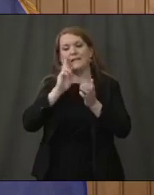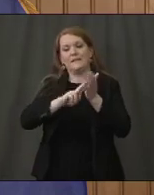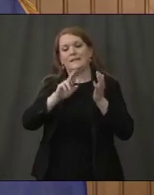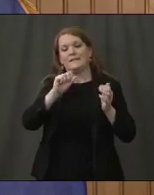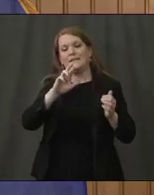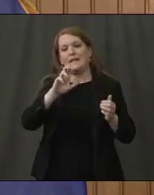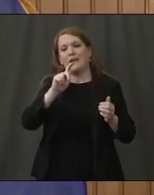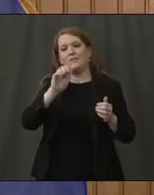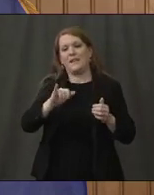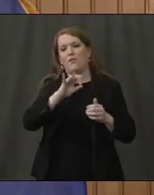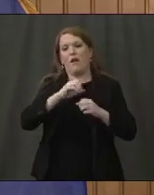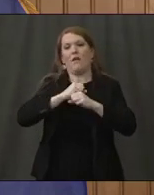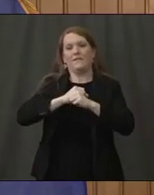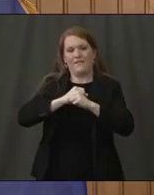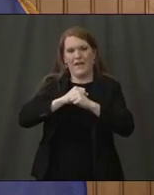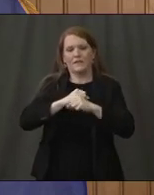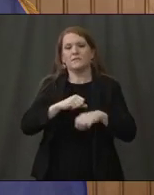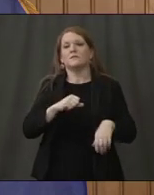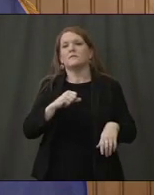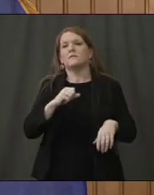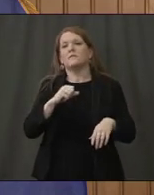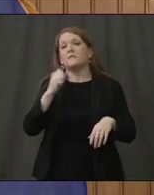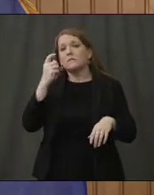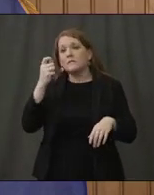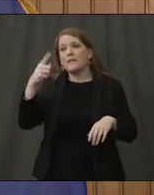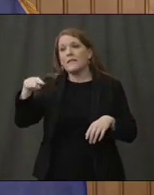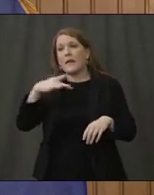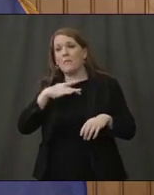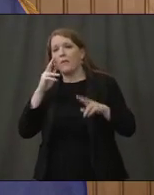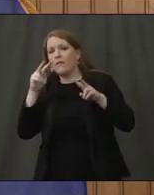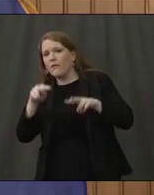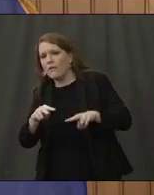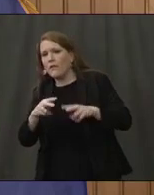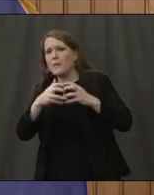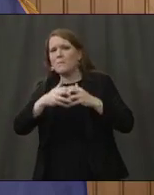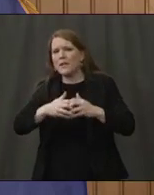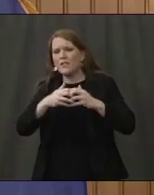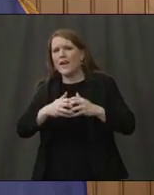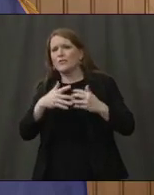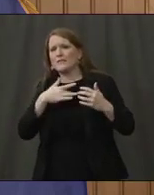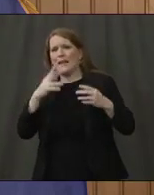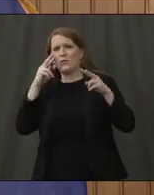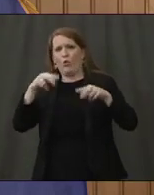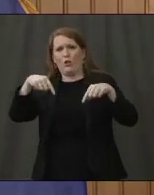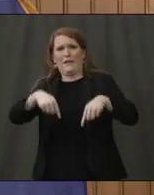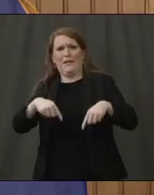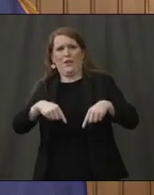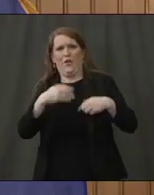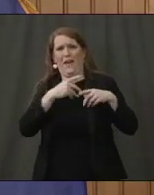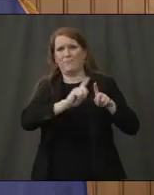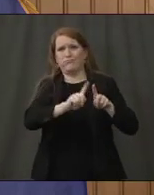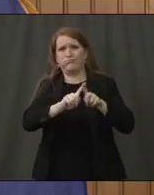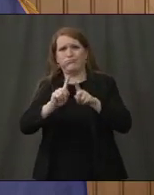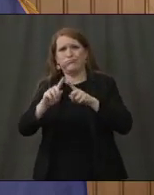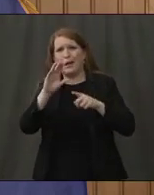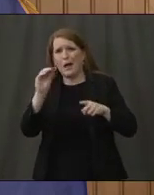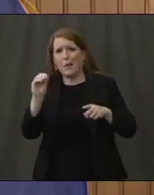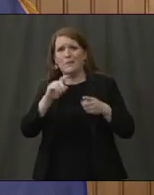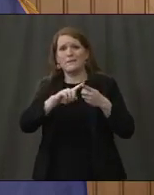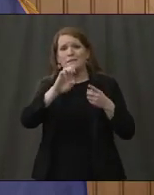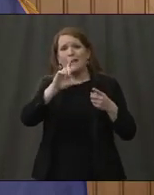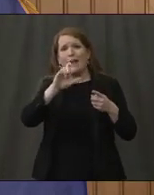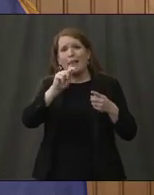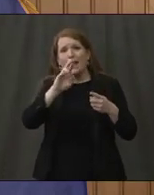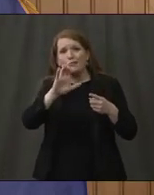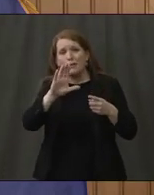they look to Connecticut. They look to Electric Boat. They look to Sikorsky. They look to Pratt. And Electric Boat has had, a half